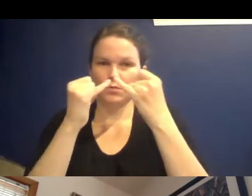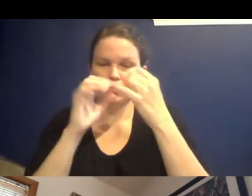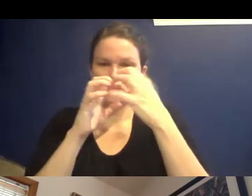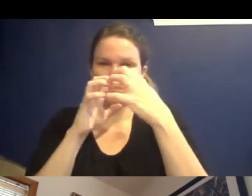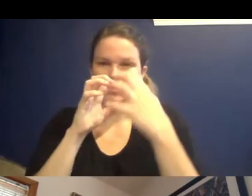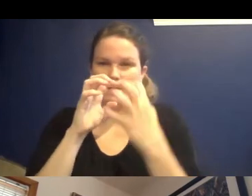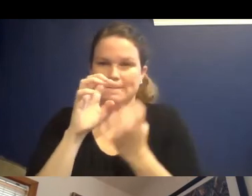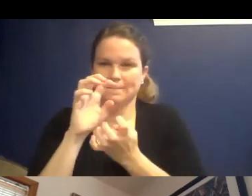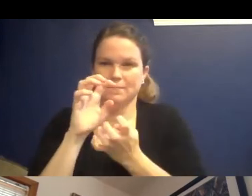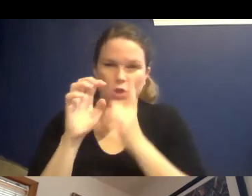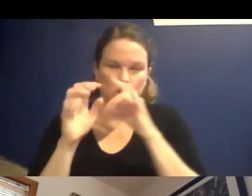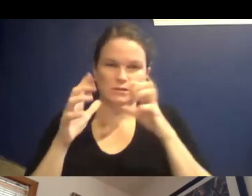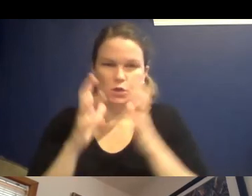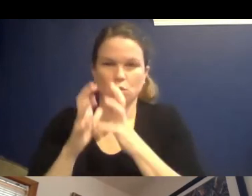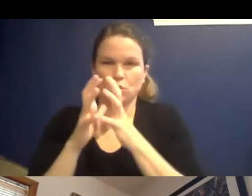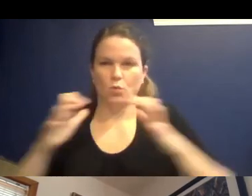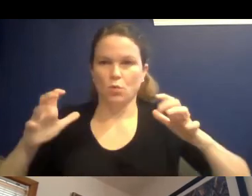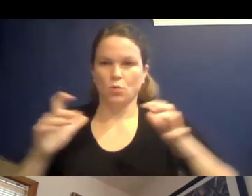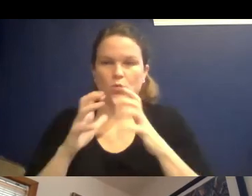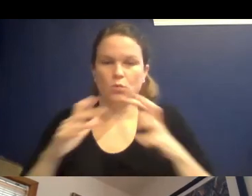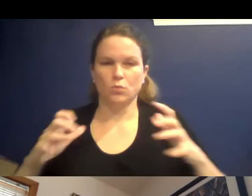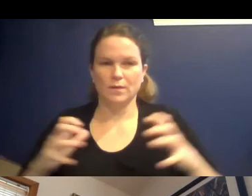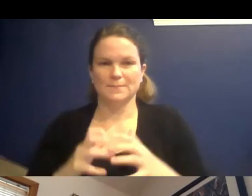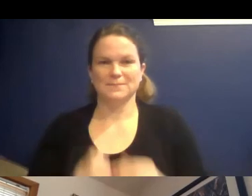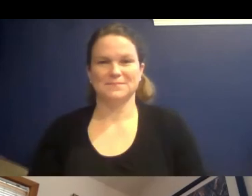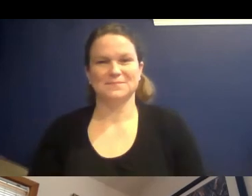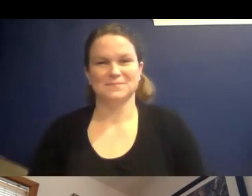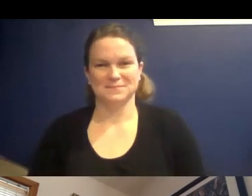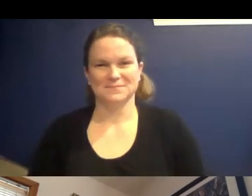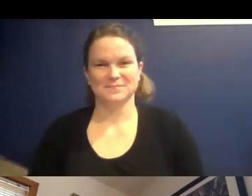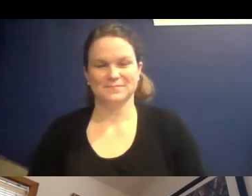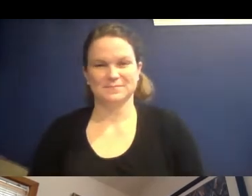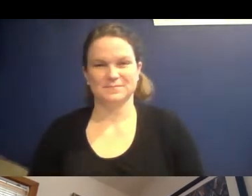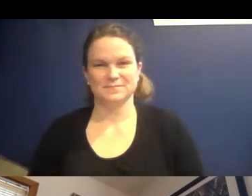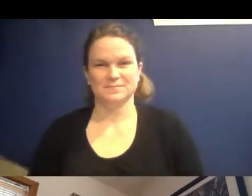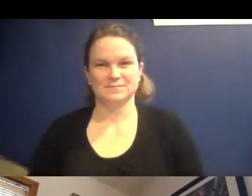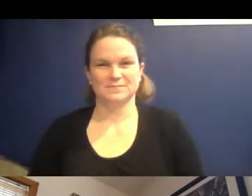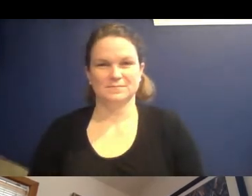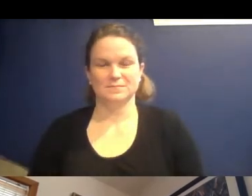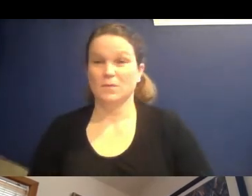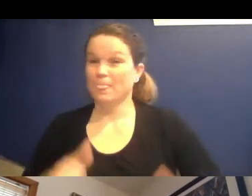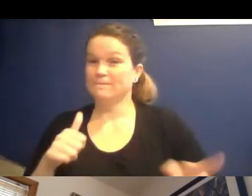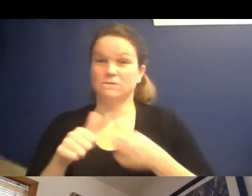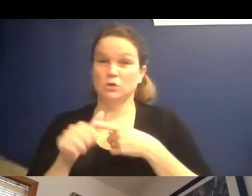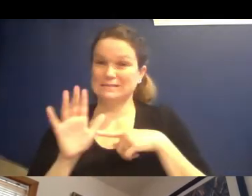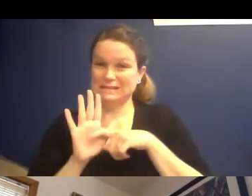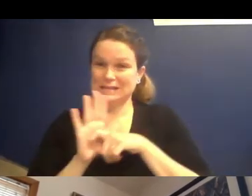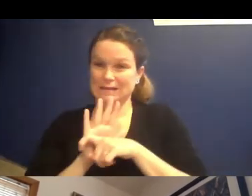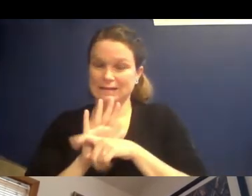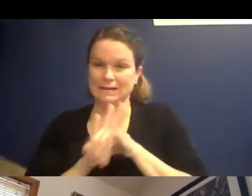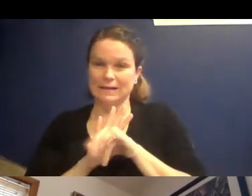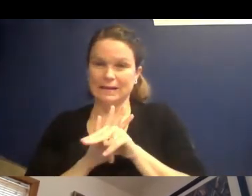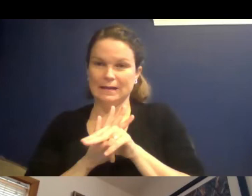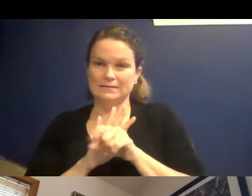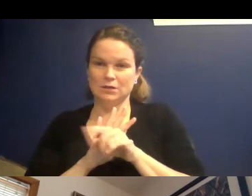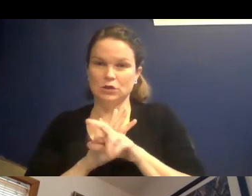think of accordion-sized eggs. The first instar, or the first caterpillar that hatches out, actually eats